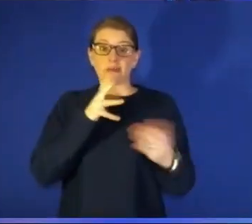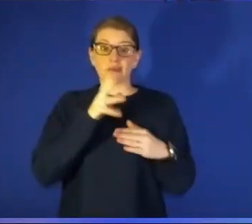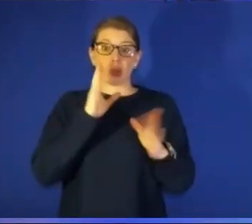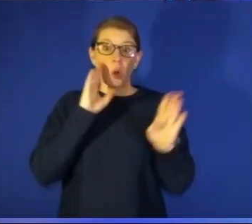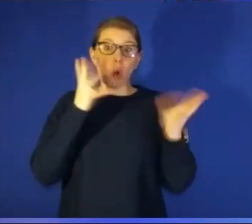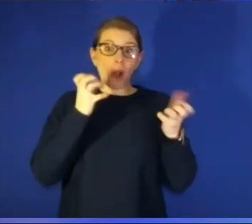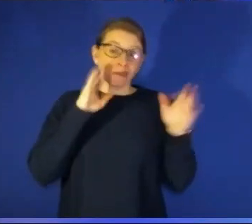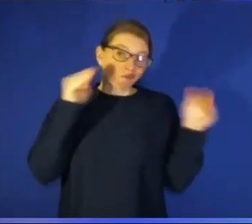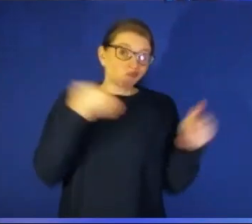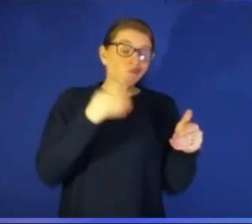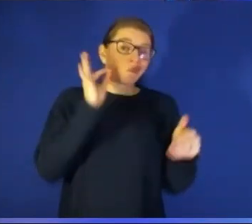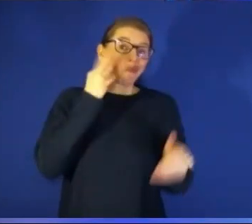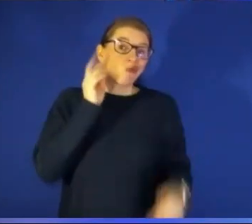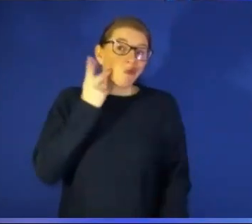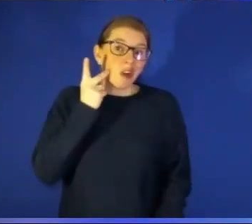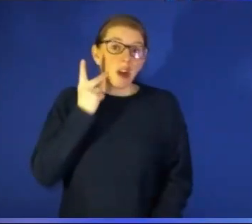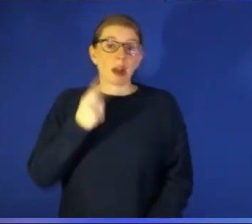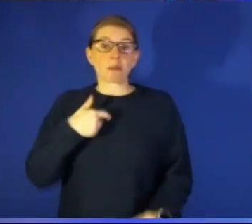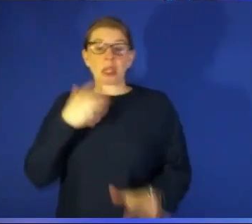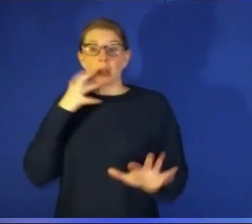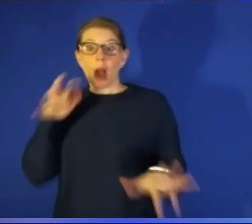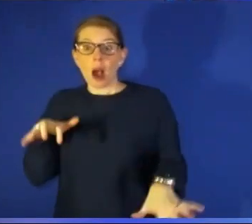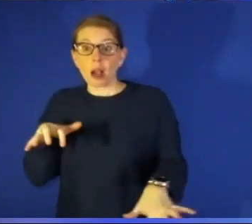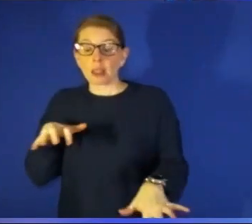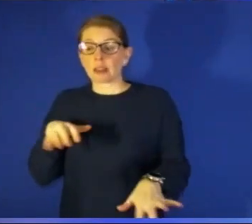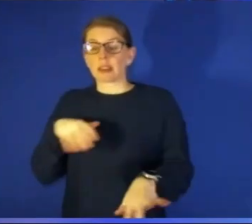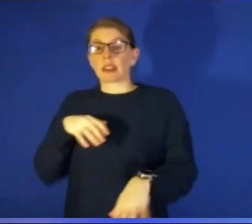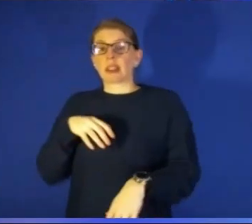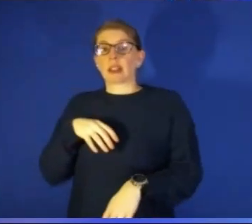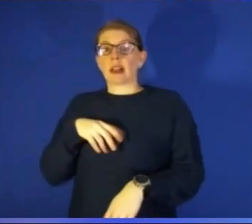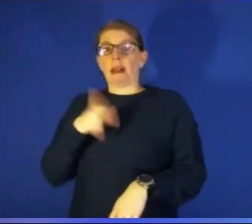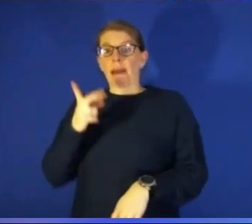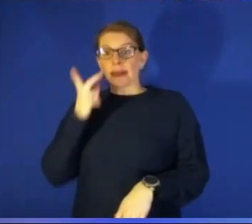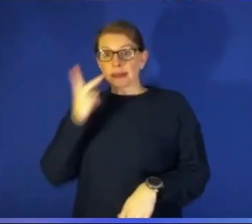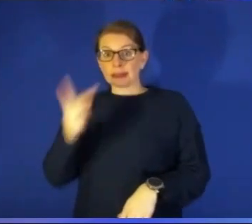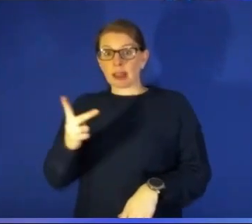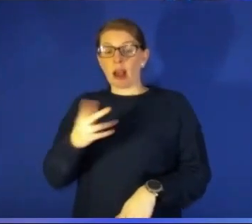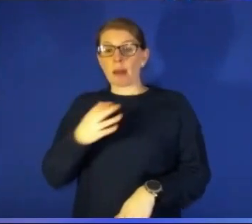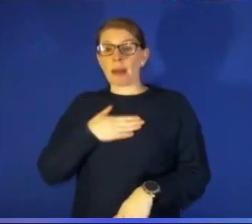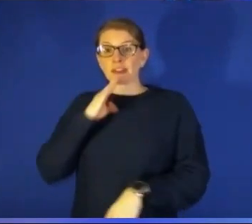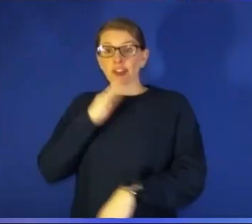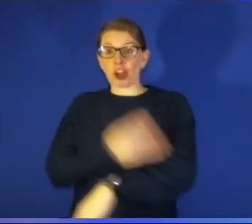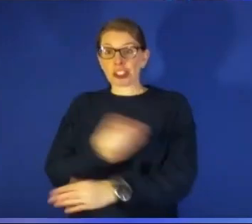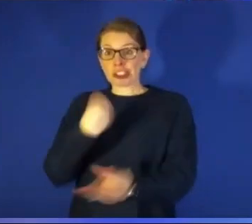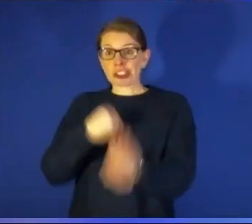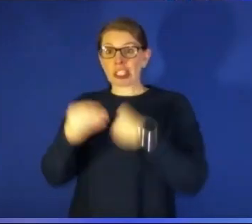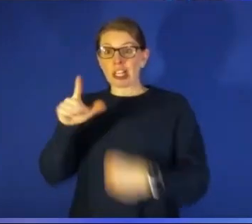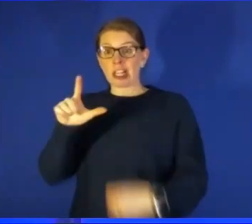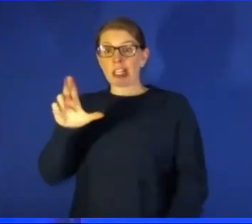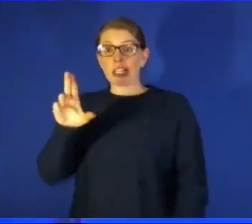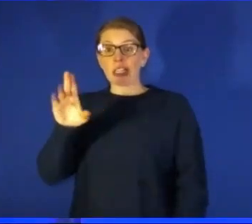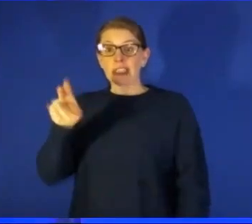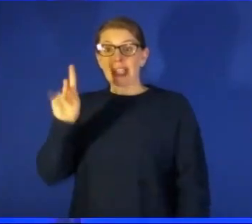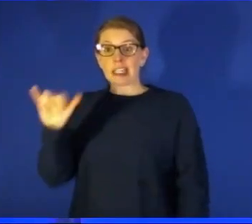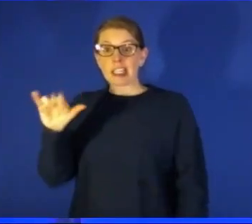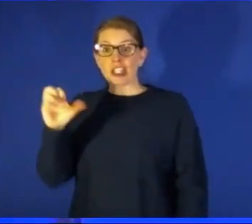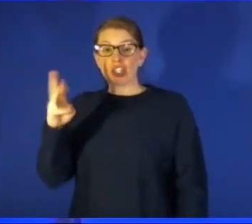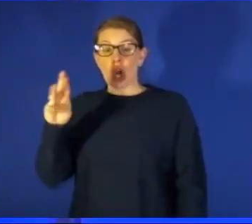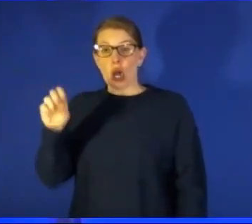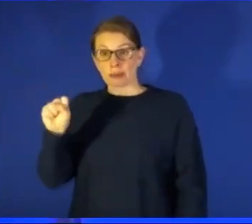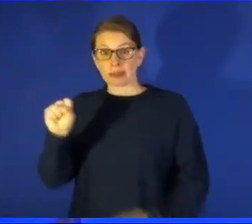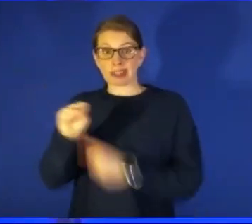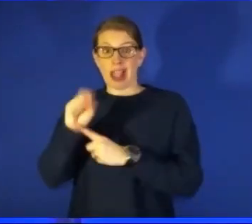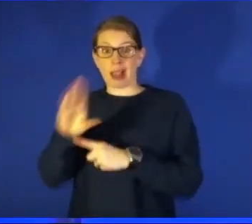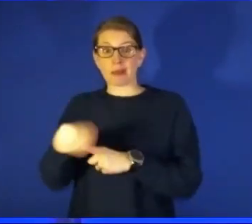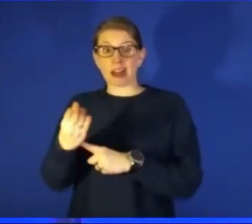big gasp when I came down and saw my daughter eating a giant bowl of Lucky Charms this morning, and I only got I actually got Lucky Charms as a dessert for